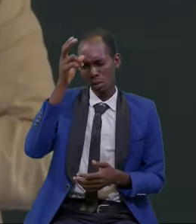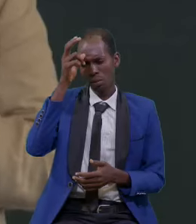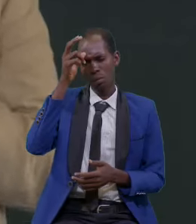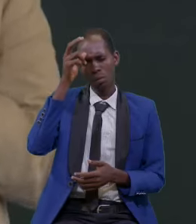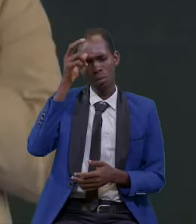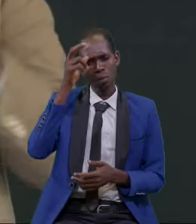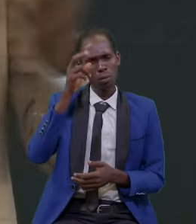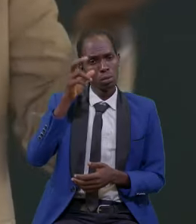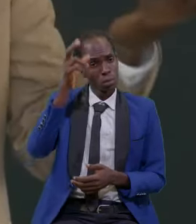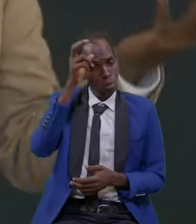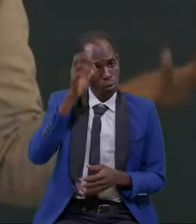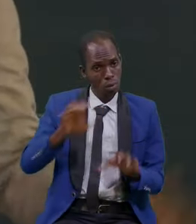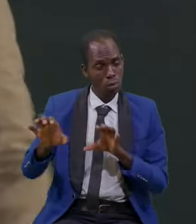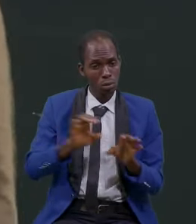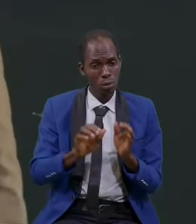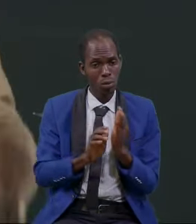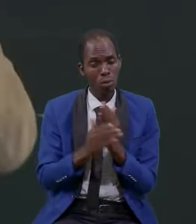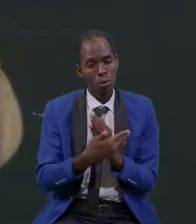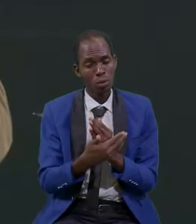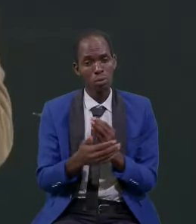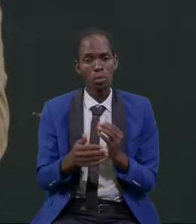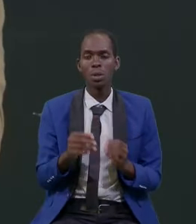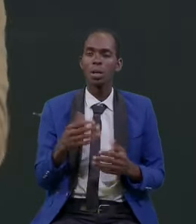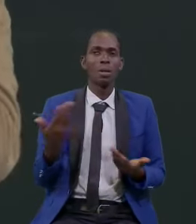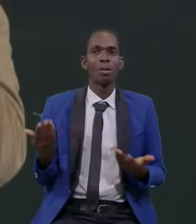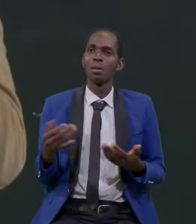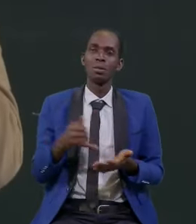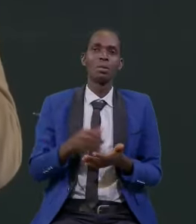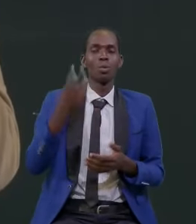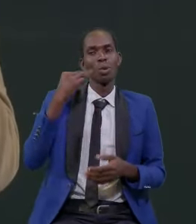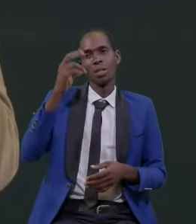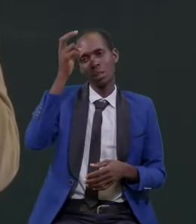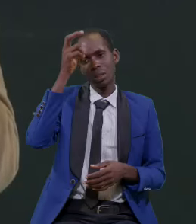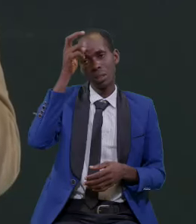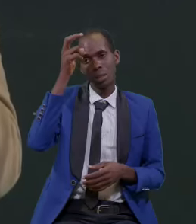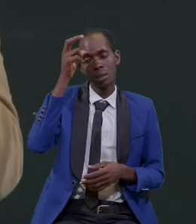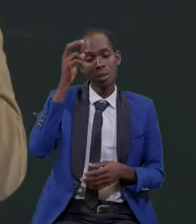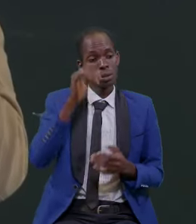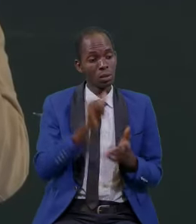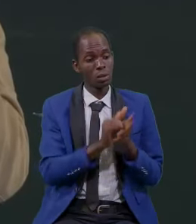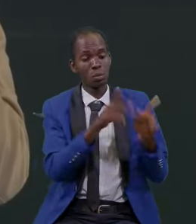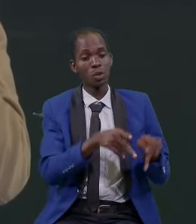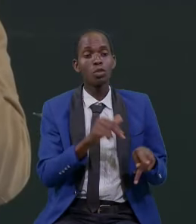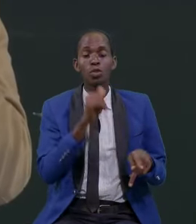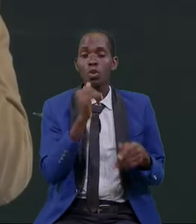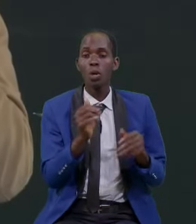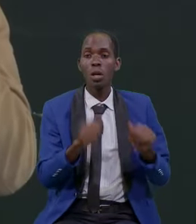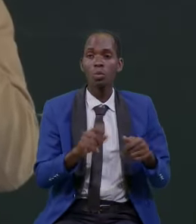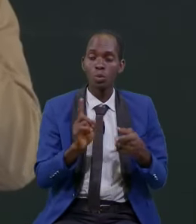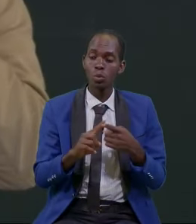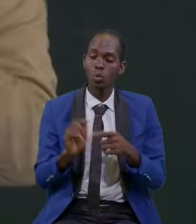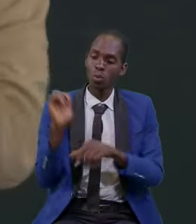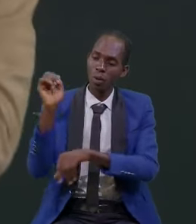adultery, committed fornication. It was Satan. He is not able to overcome the wicked